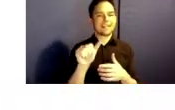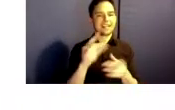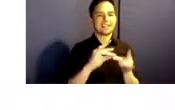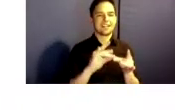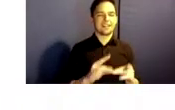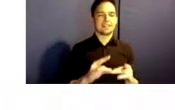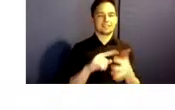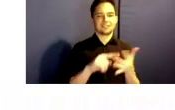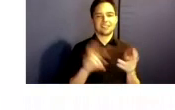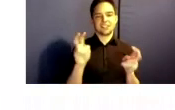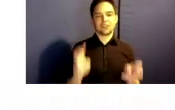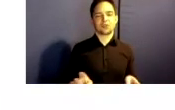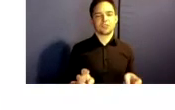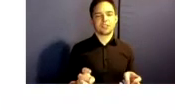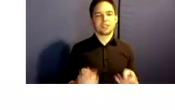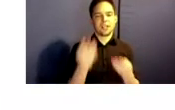particular issues and educate the public.